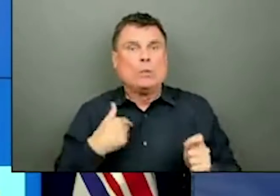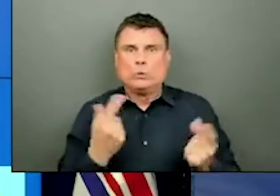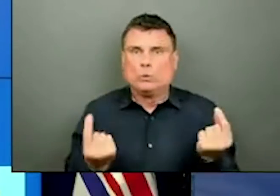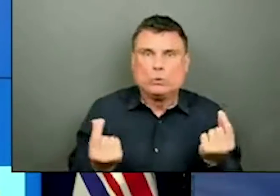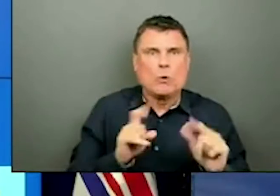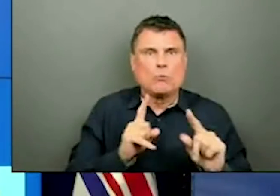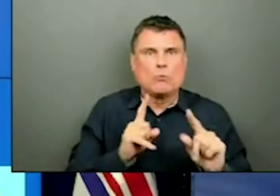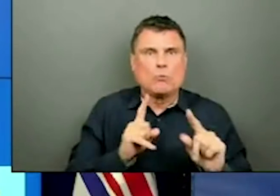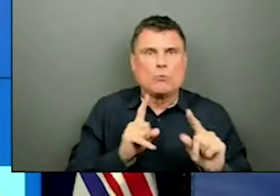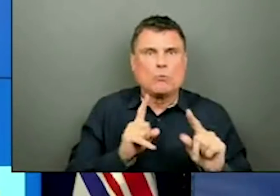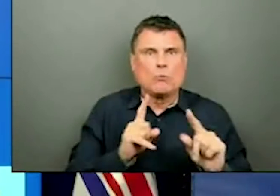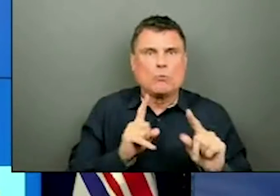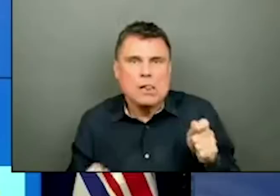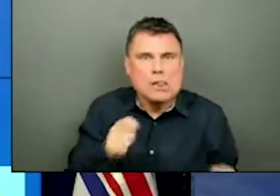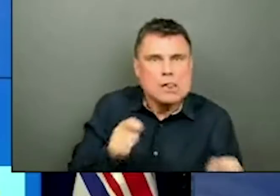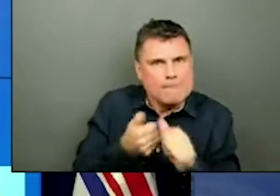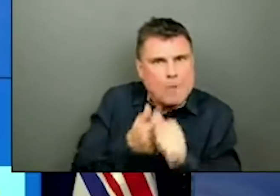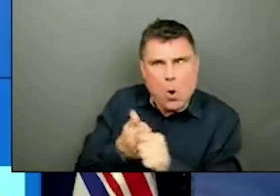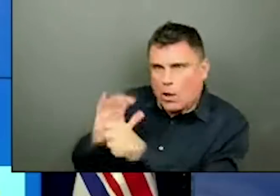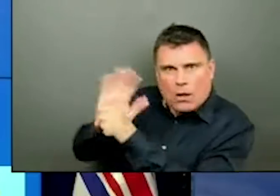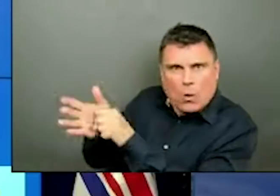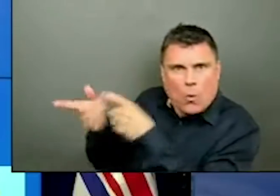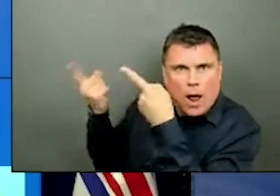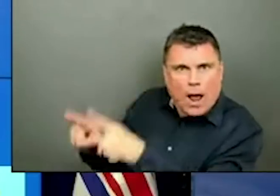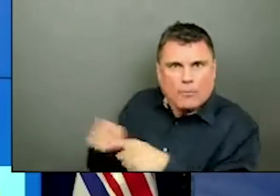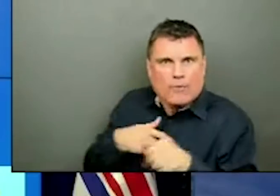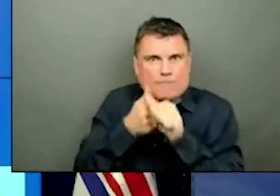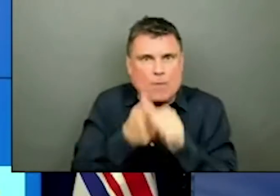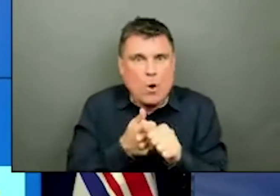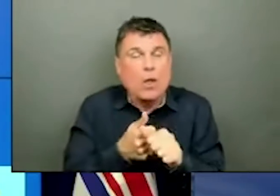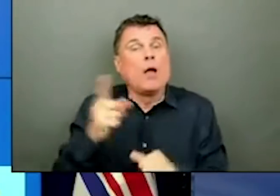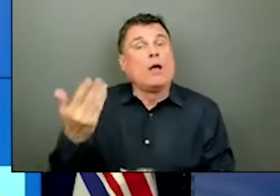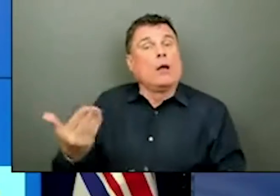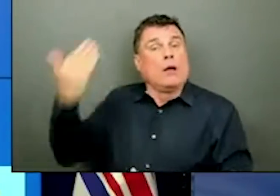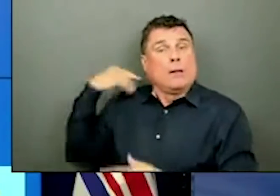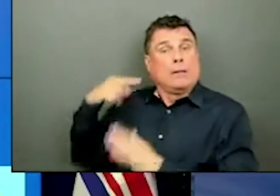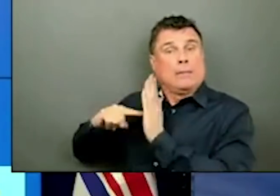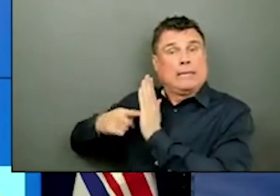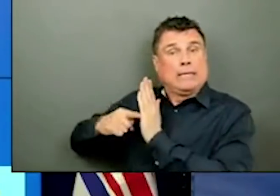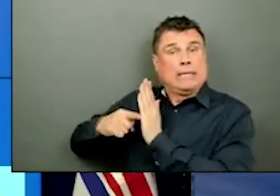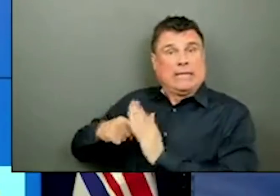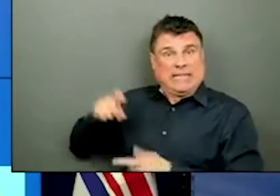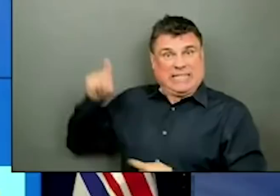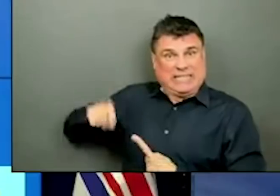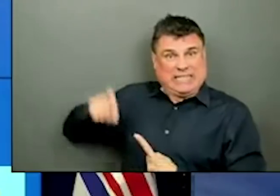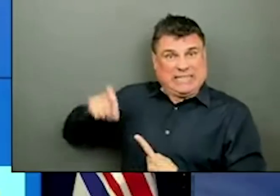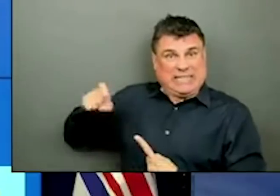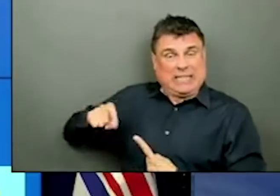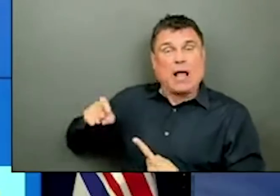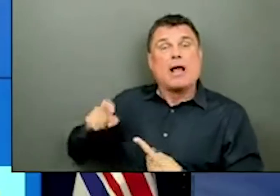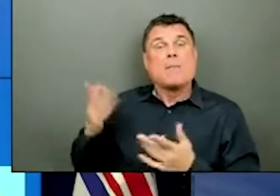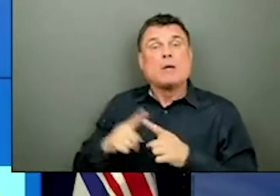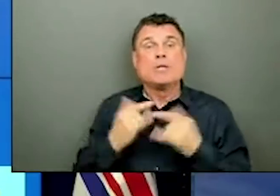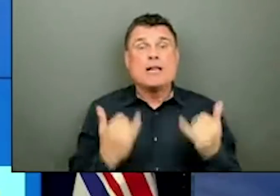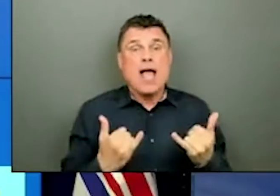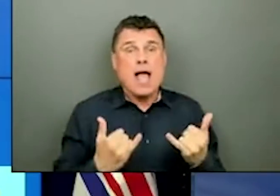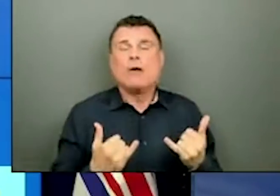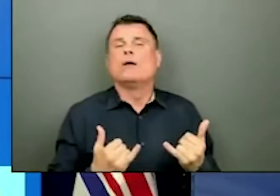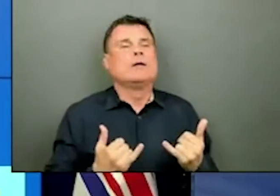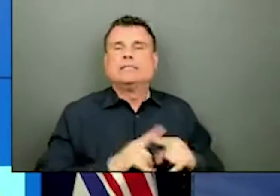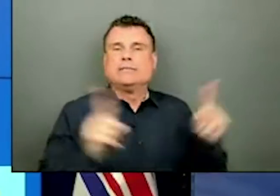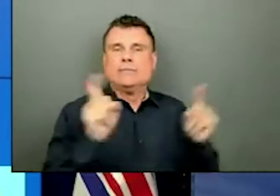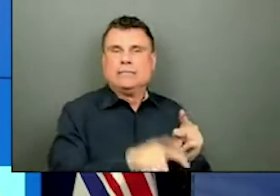needs were for businesses are now and where the needs are. And so we've been flexible and we've been nimble from the beginning, and this is just